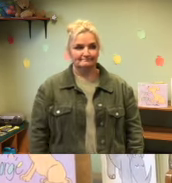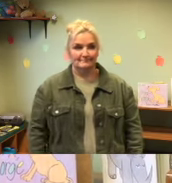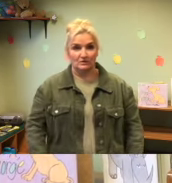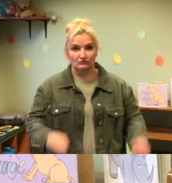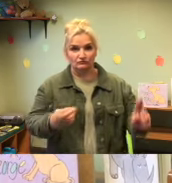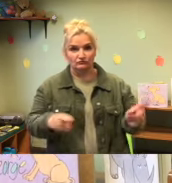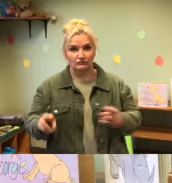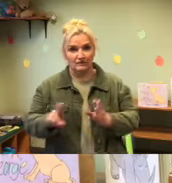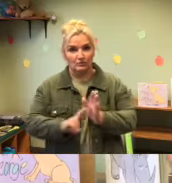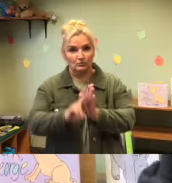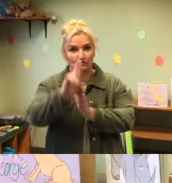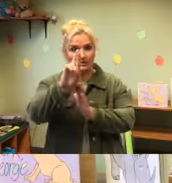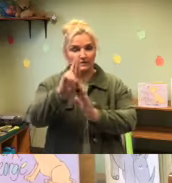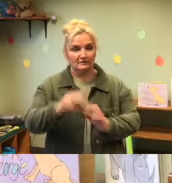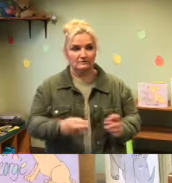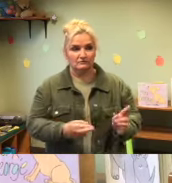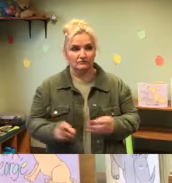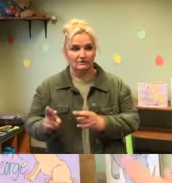your rockets out?